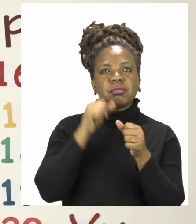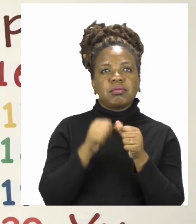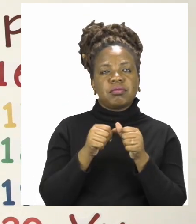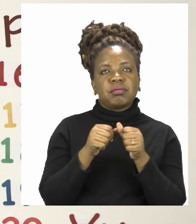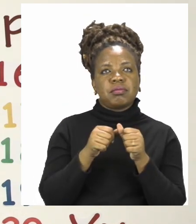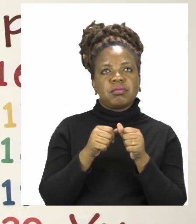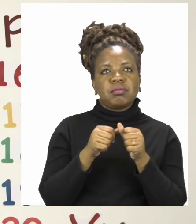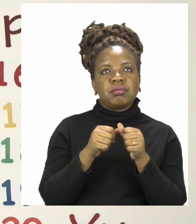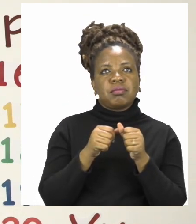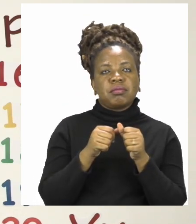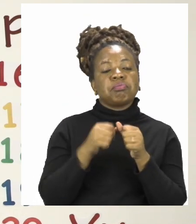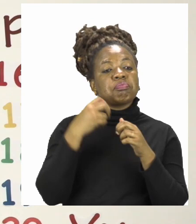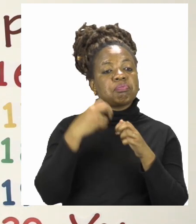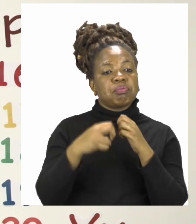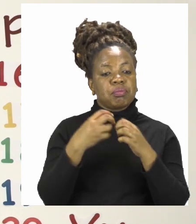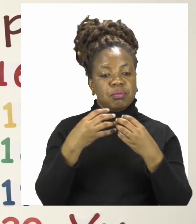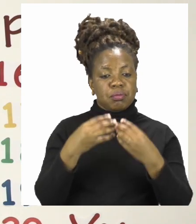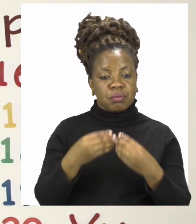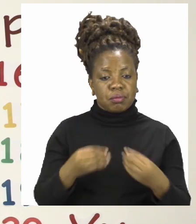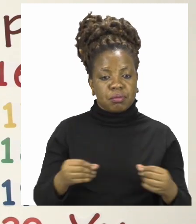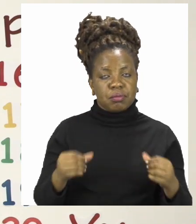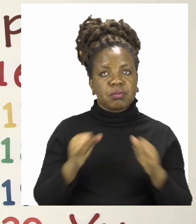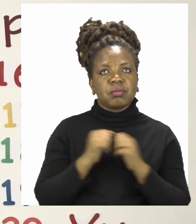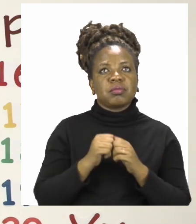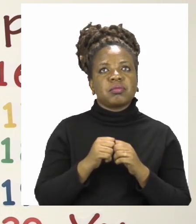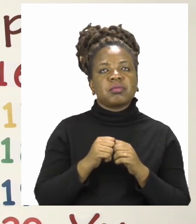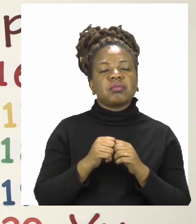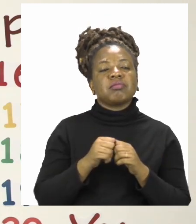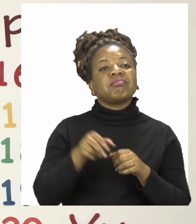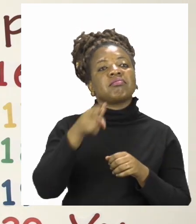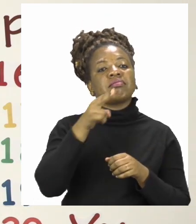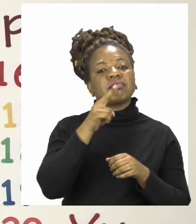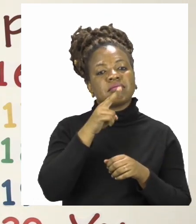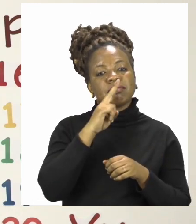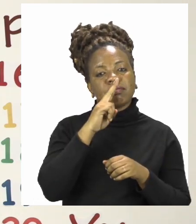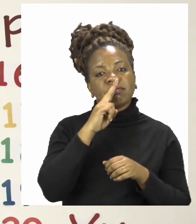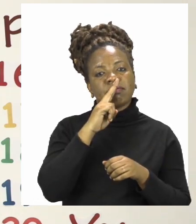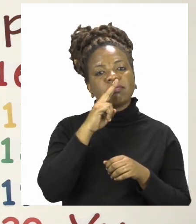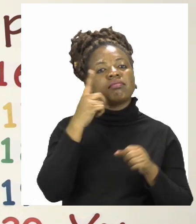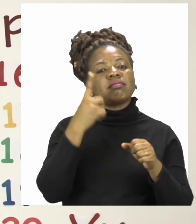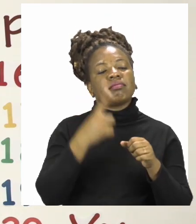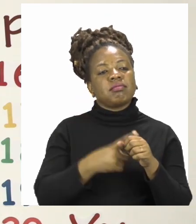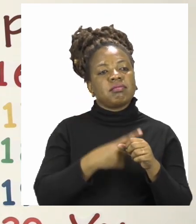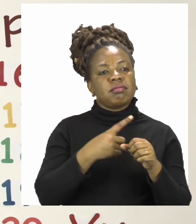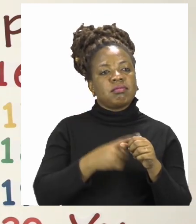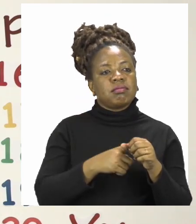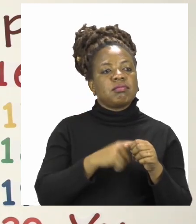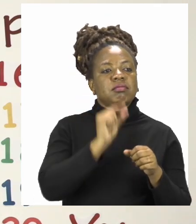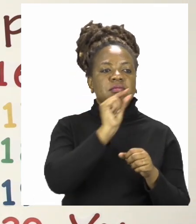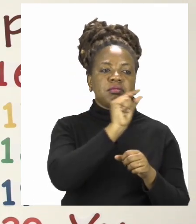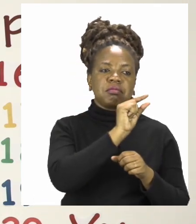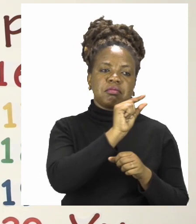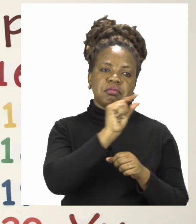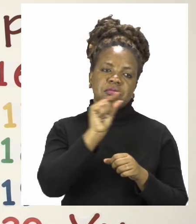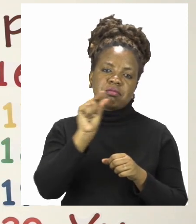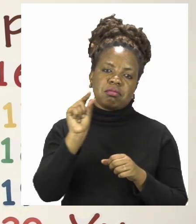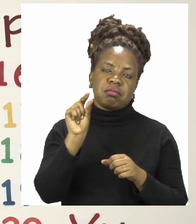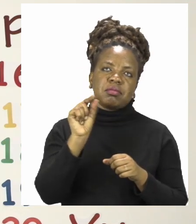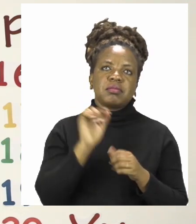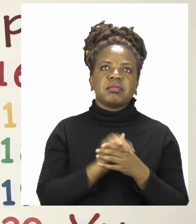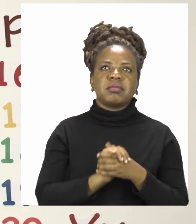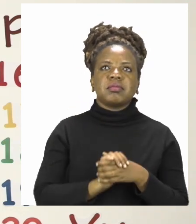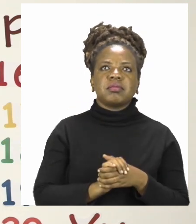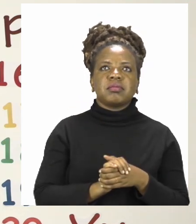your problem-solving sums, please complete your answer with a short sentence. And when you're working it